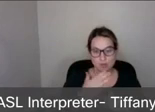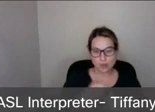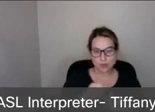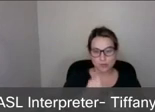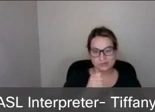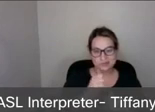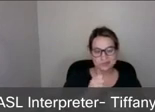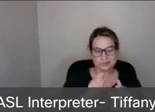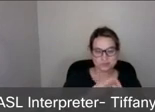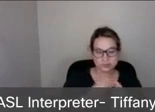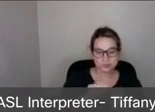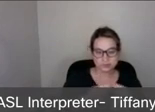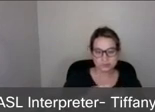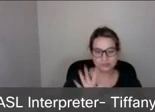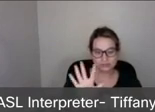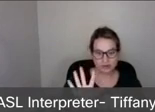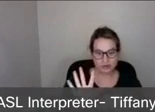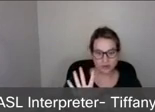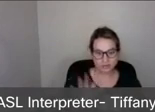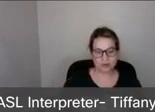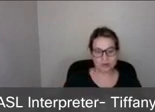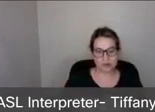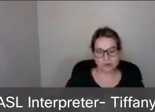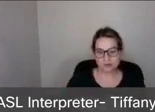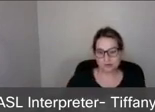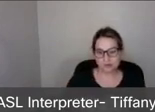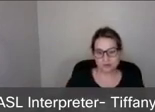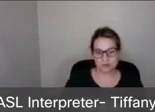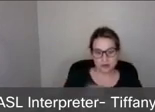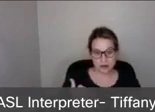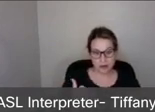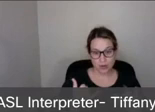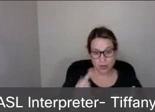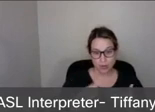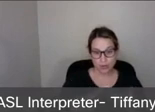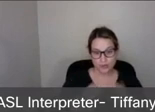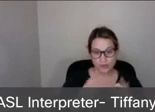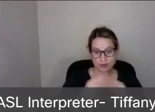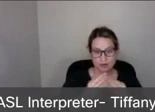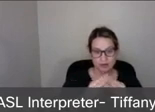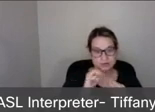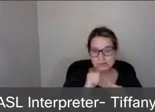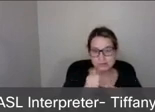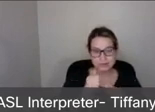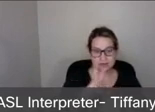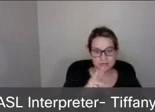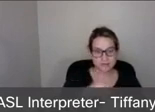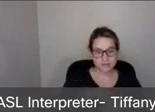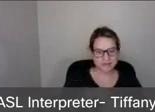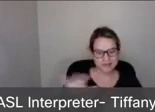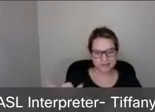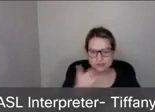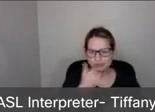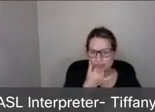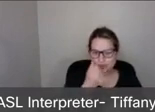5 district counties. Now, the argument about Flagstaff doesn't fit is just totally wrong. For one